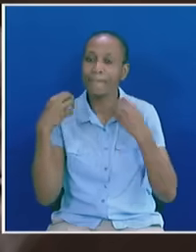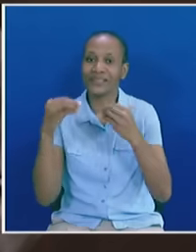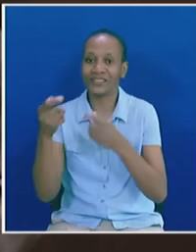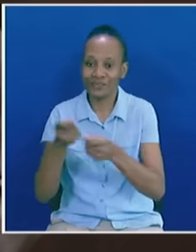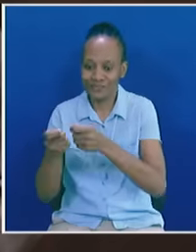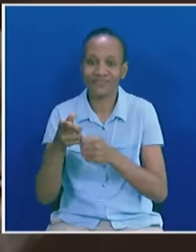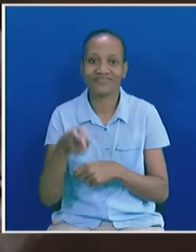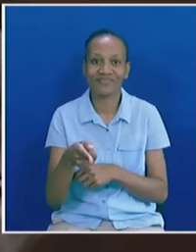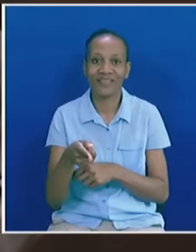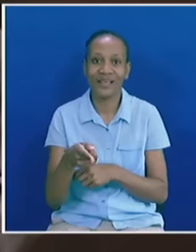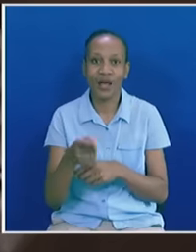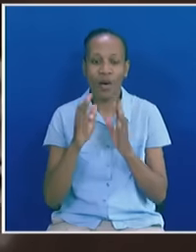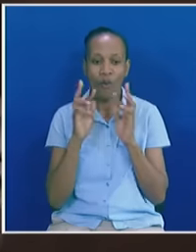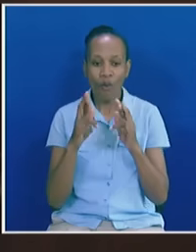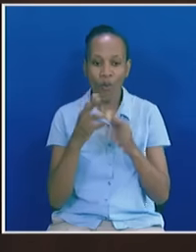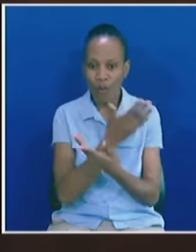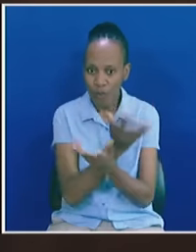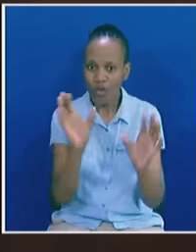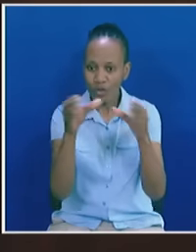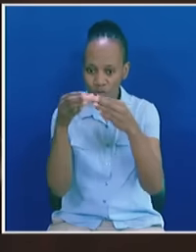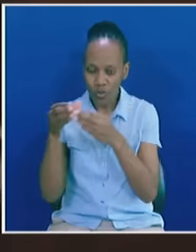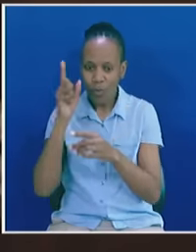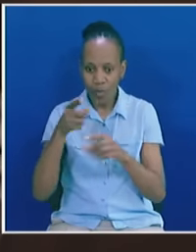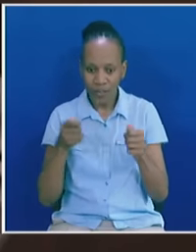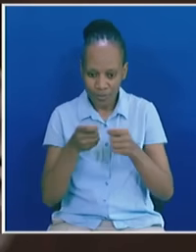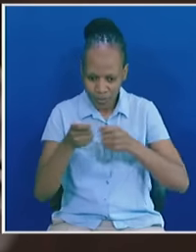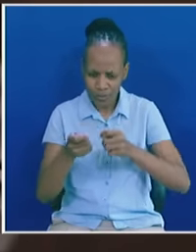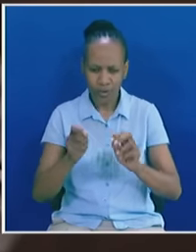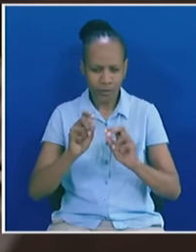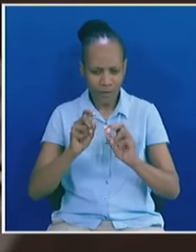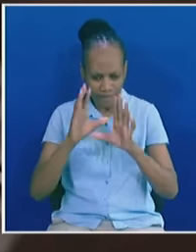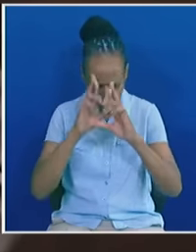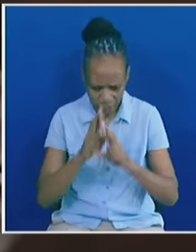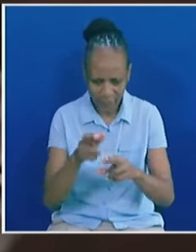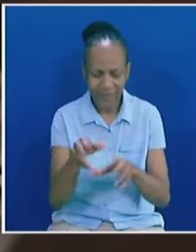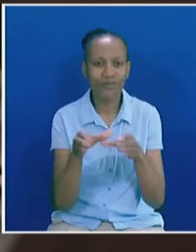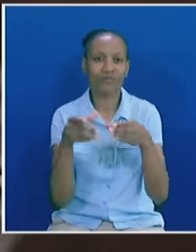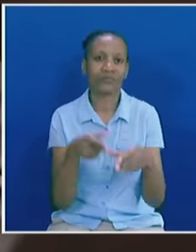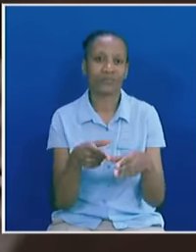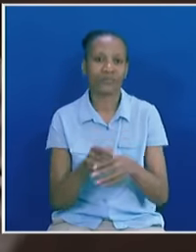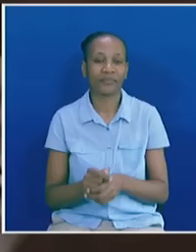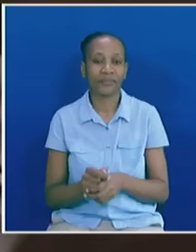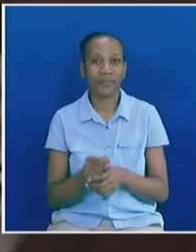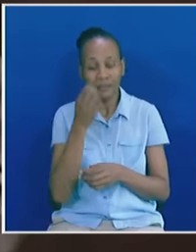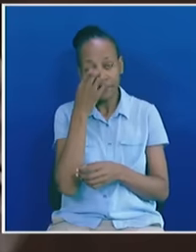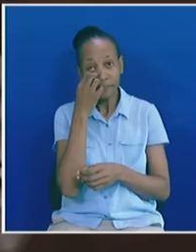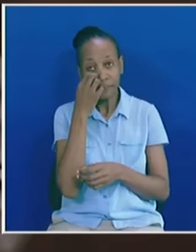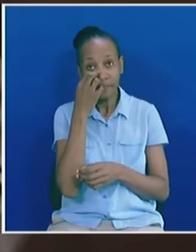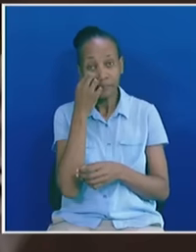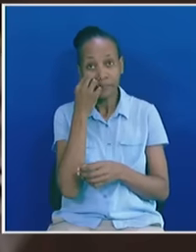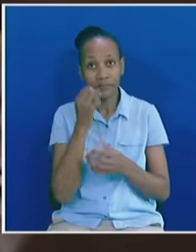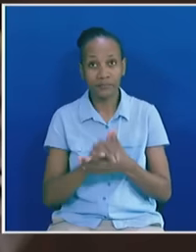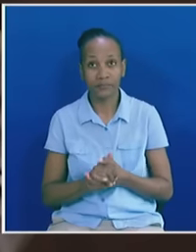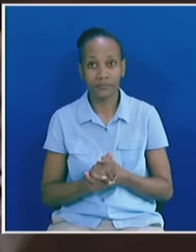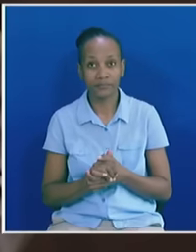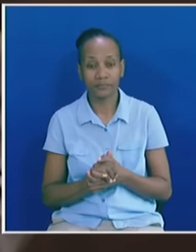treat that legislation with the urgency it deserves. That would be necessary, but